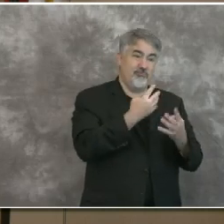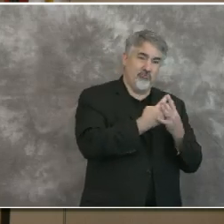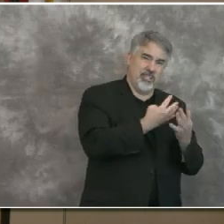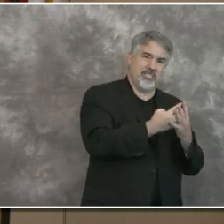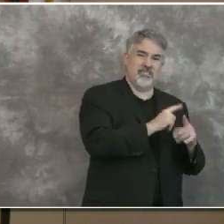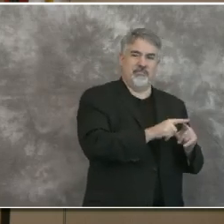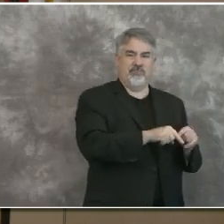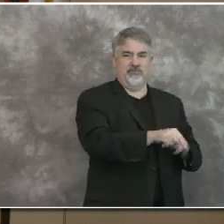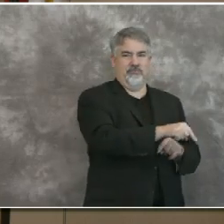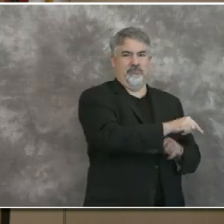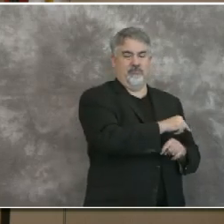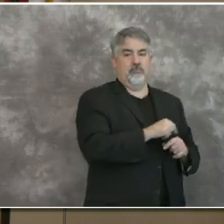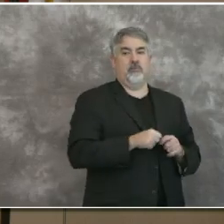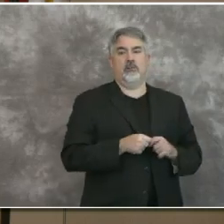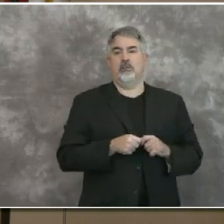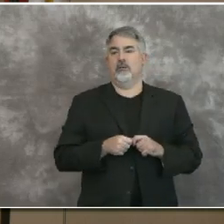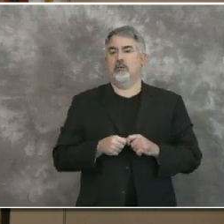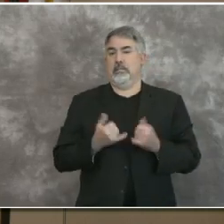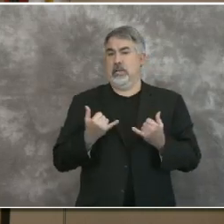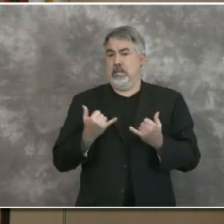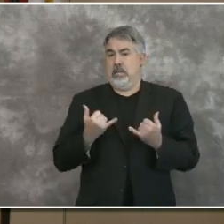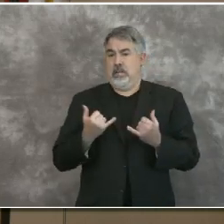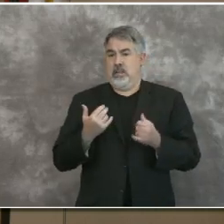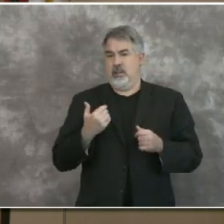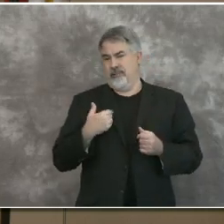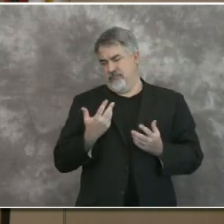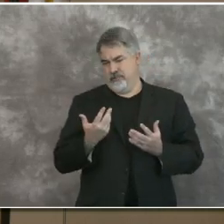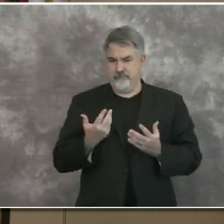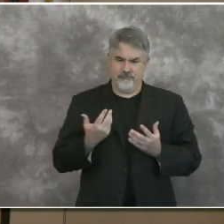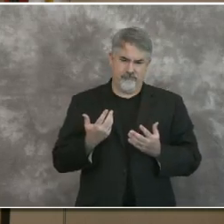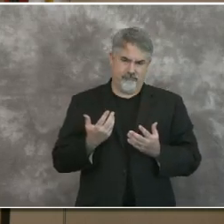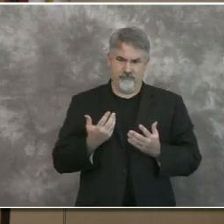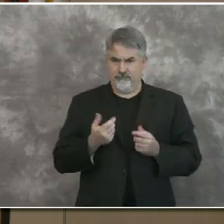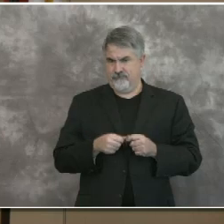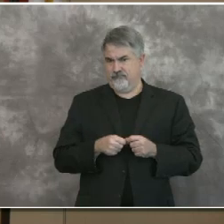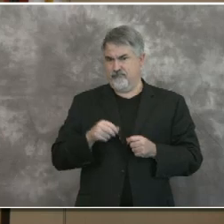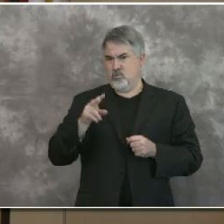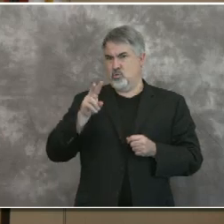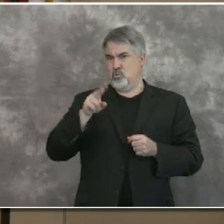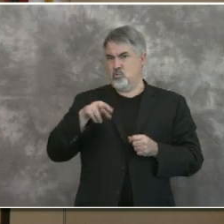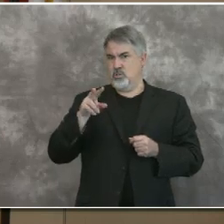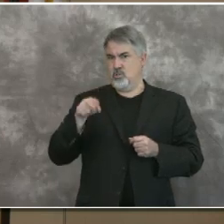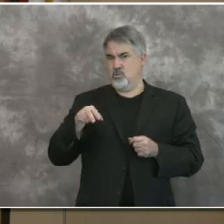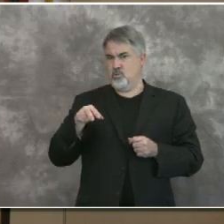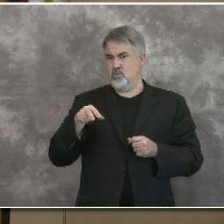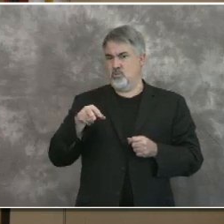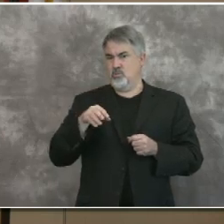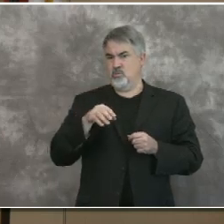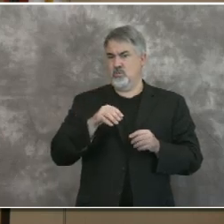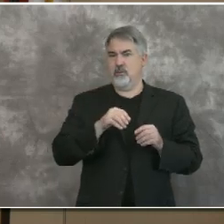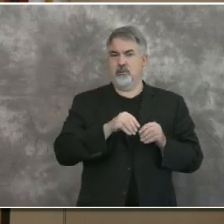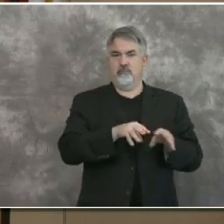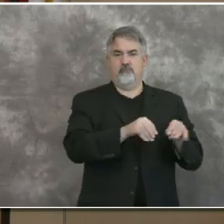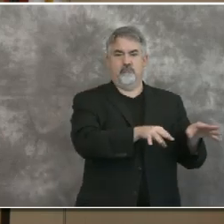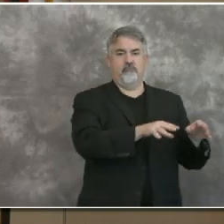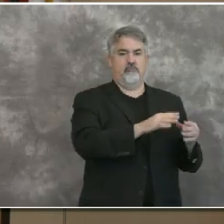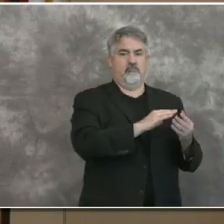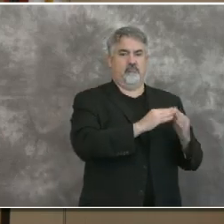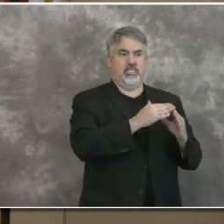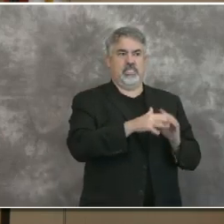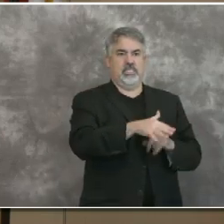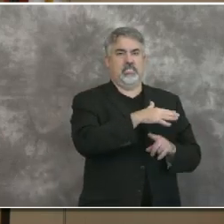and 89 deaths, and 22 active outbreaks are in community setting